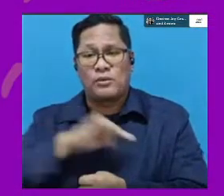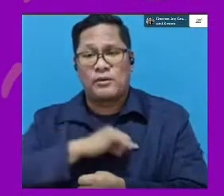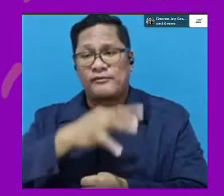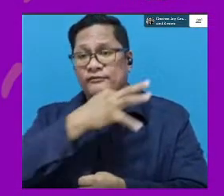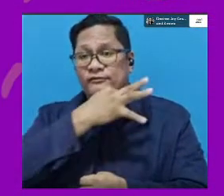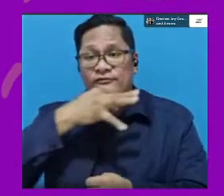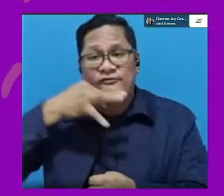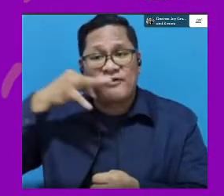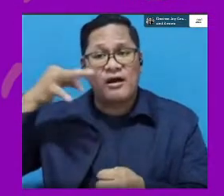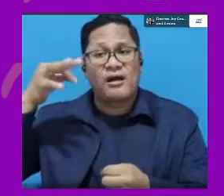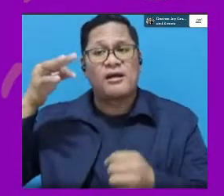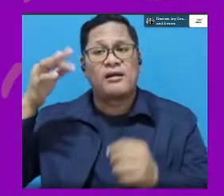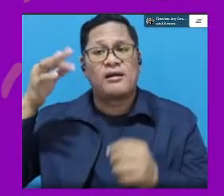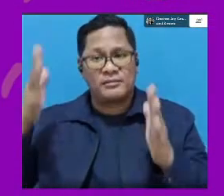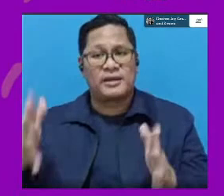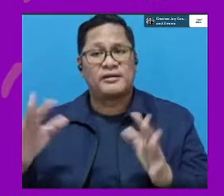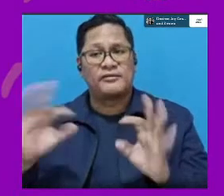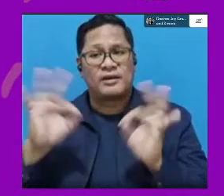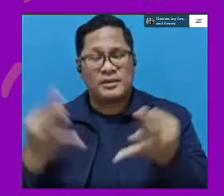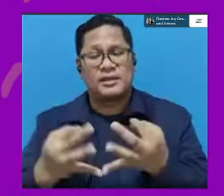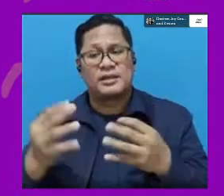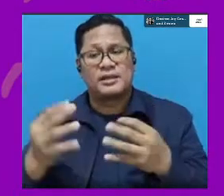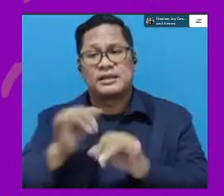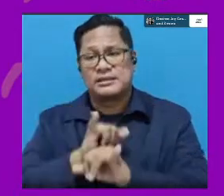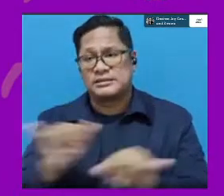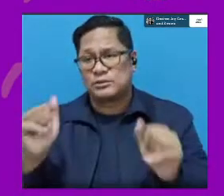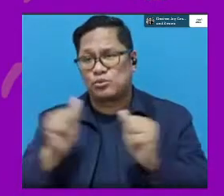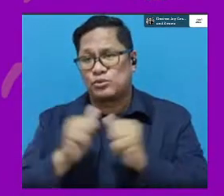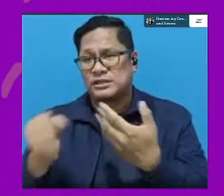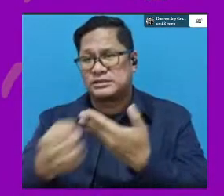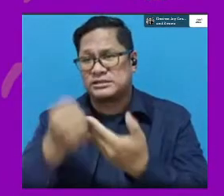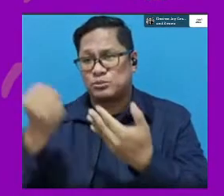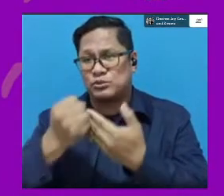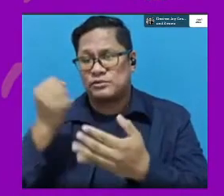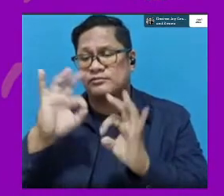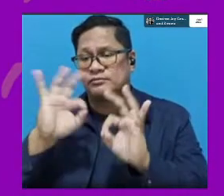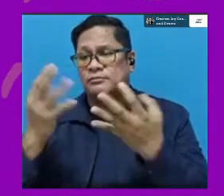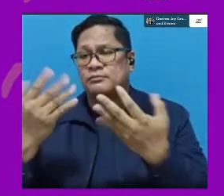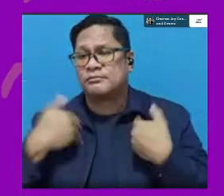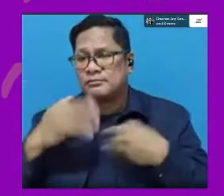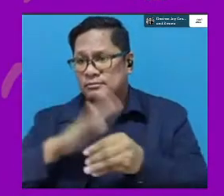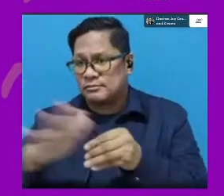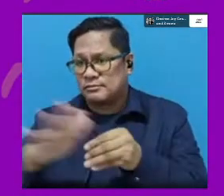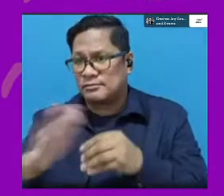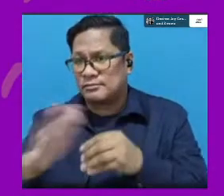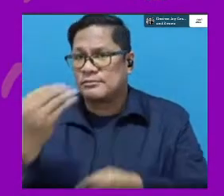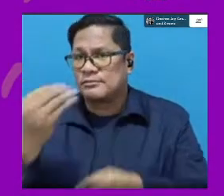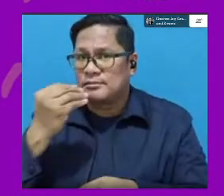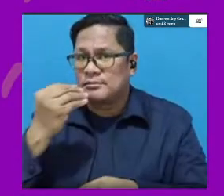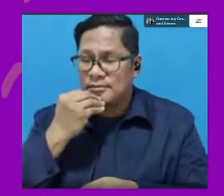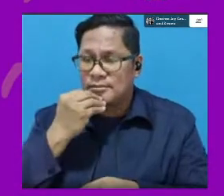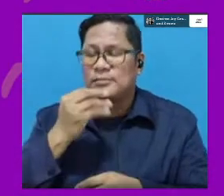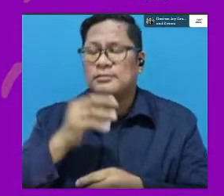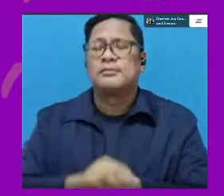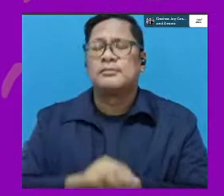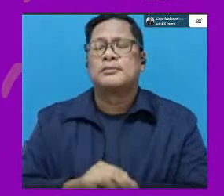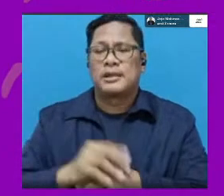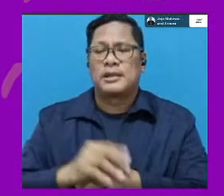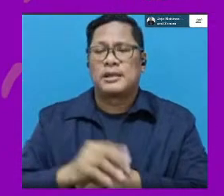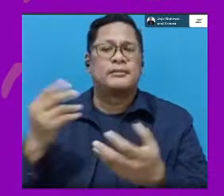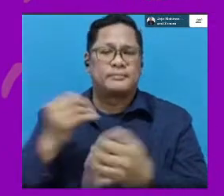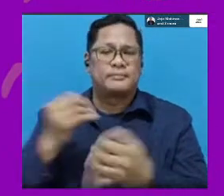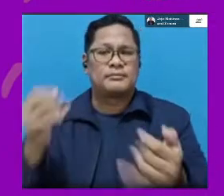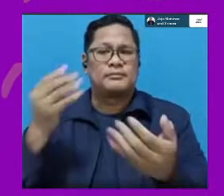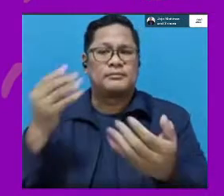and our ordinary families have enough food and income.